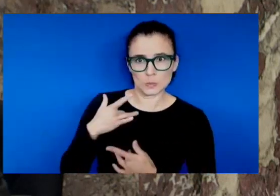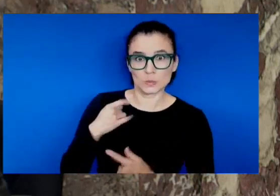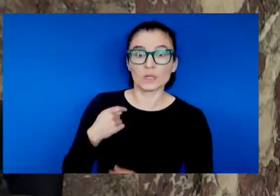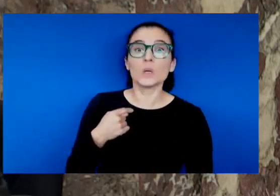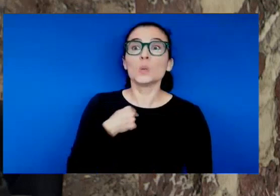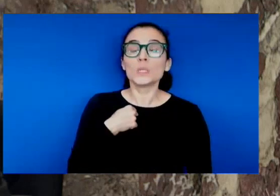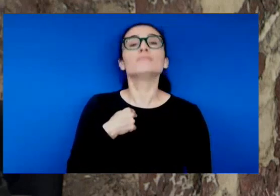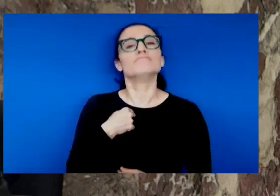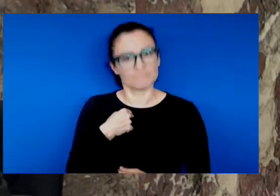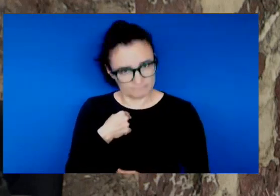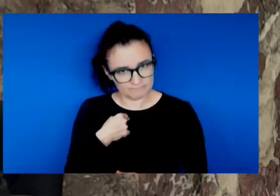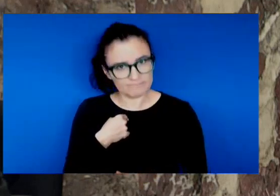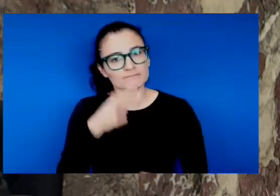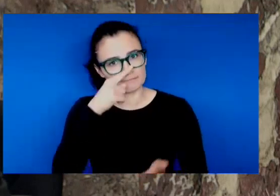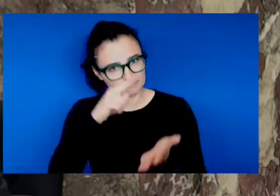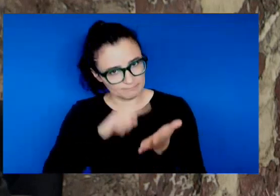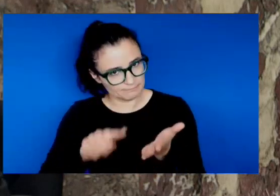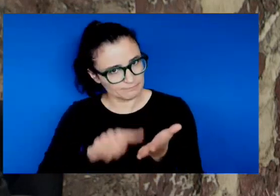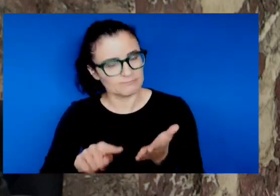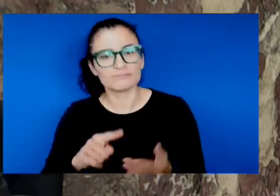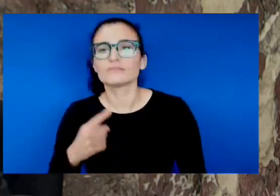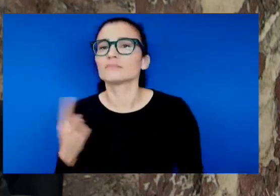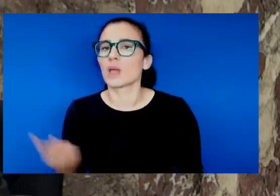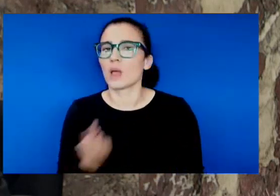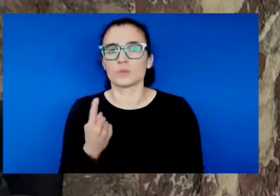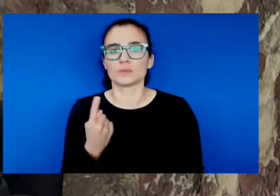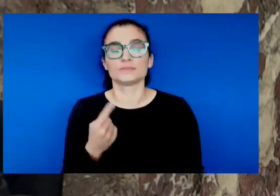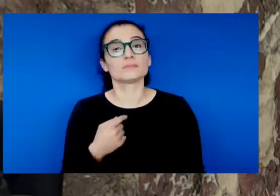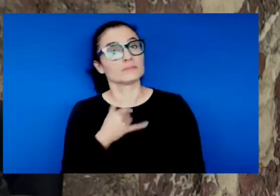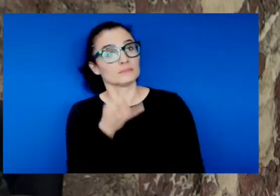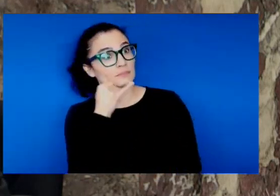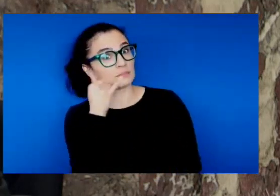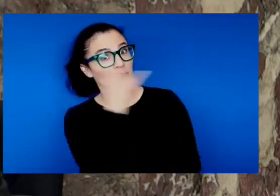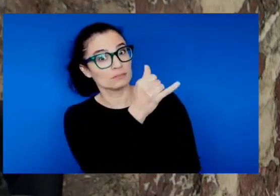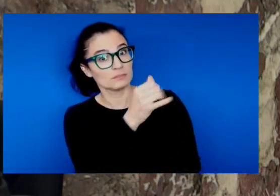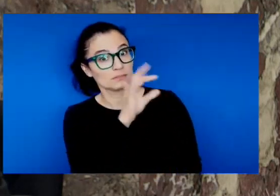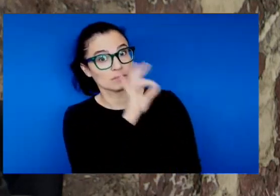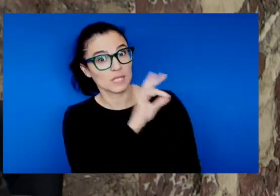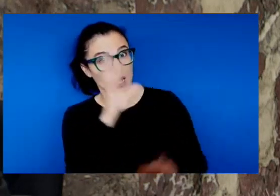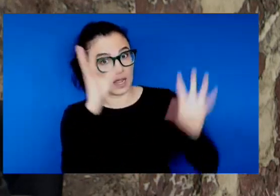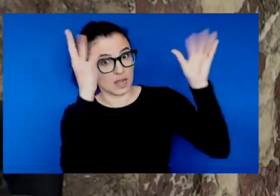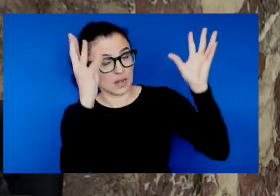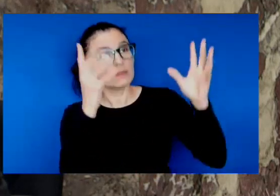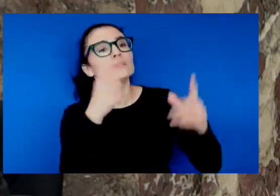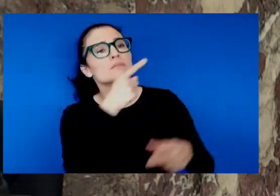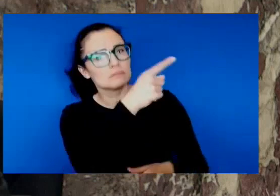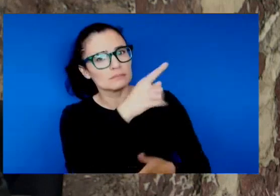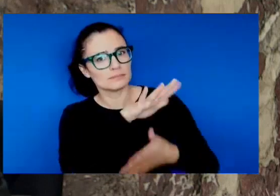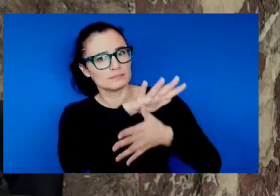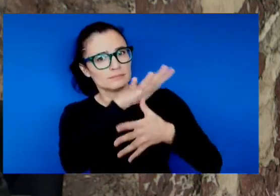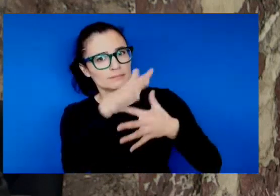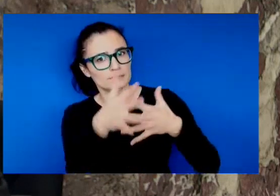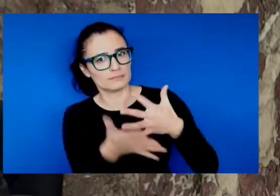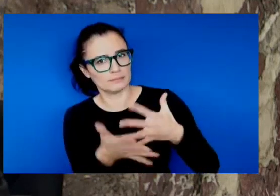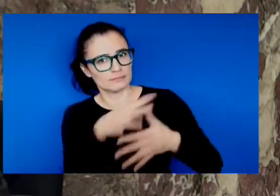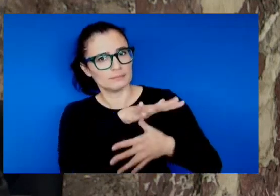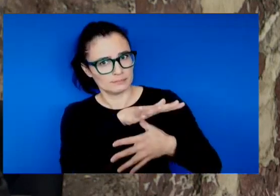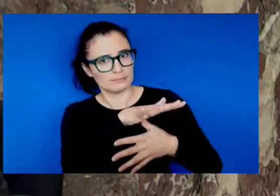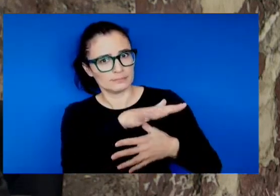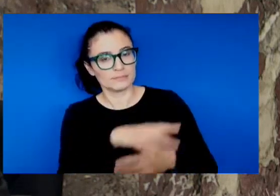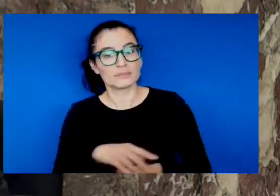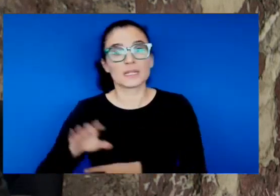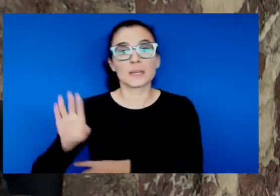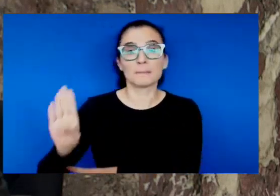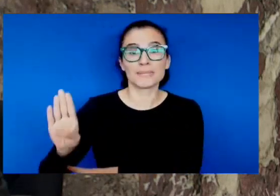raised, it is addressed as it has been by BCE Emergency Health Services in this case. And we'll continue to invest in our